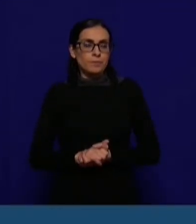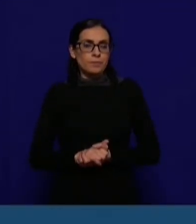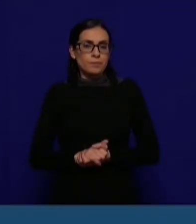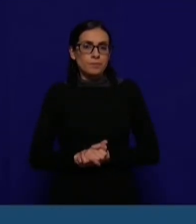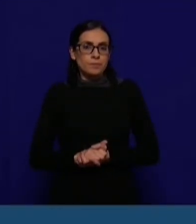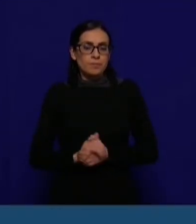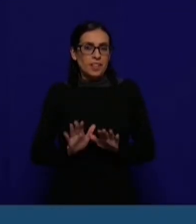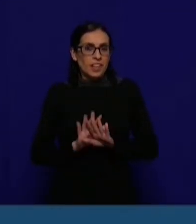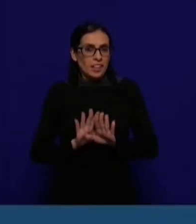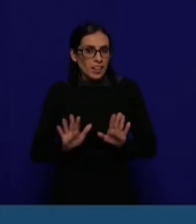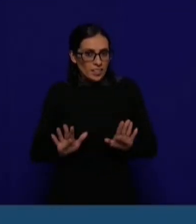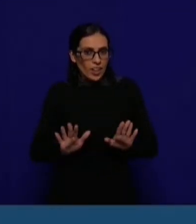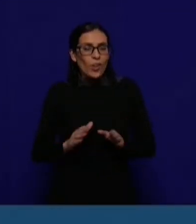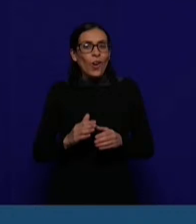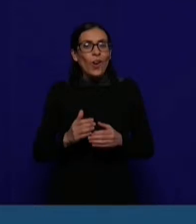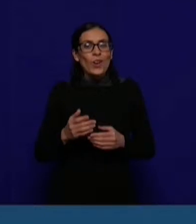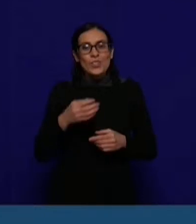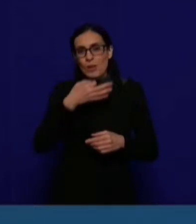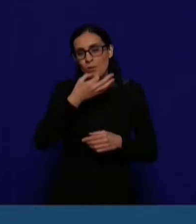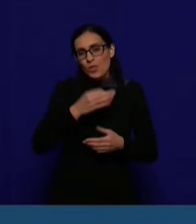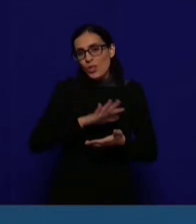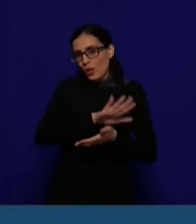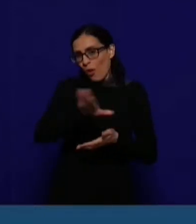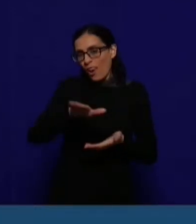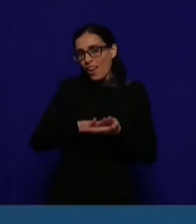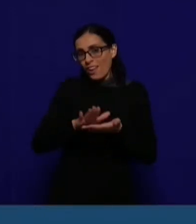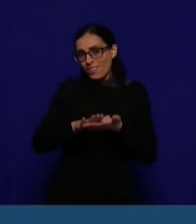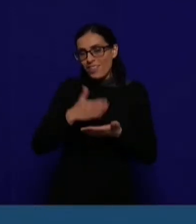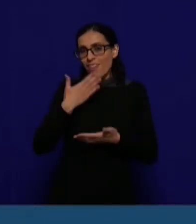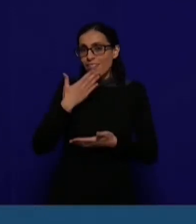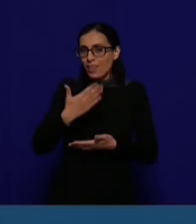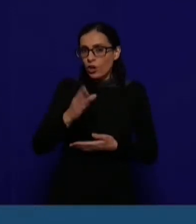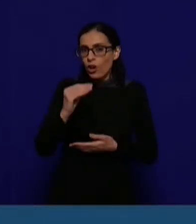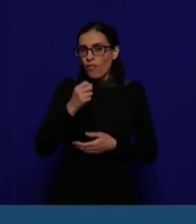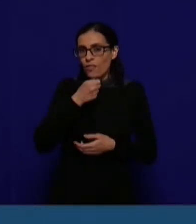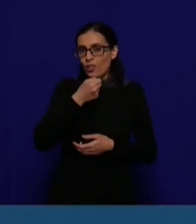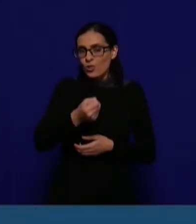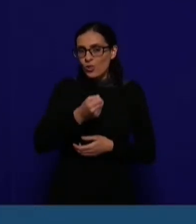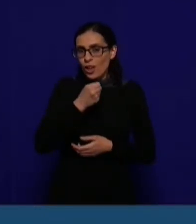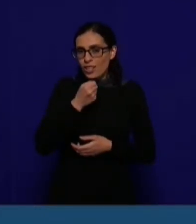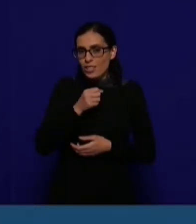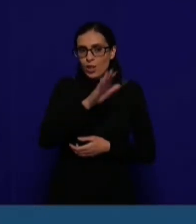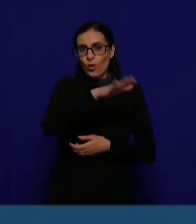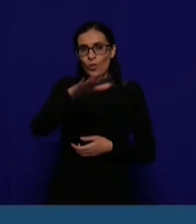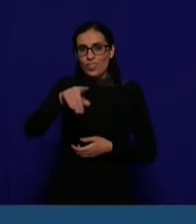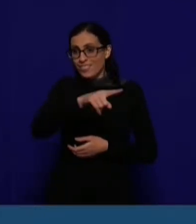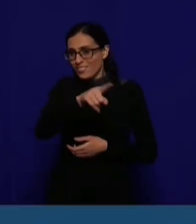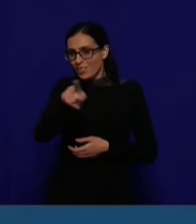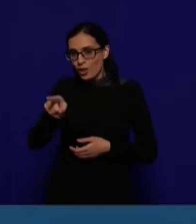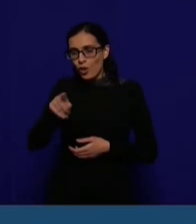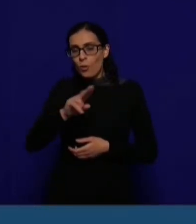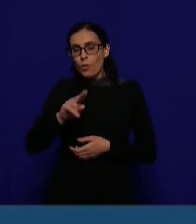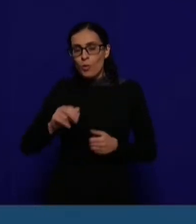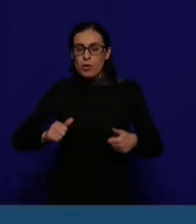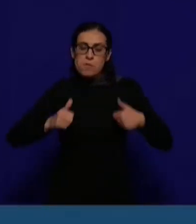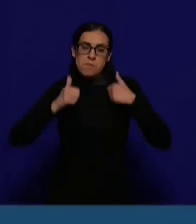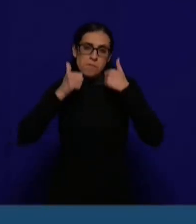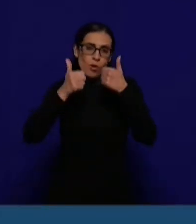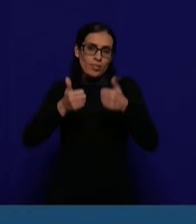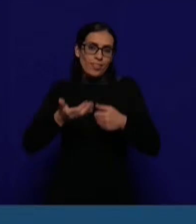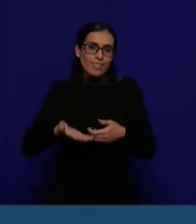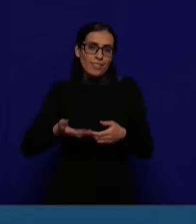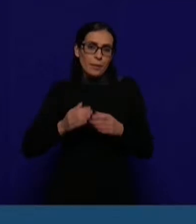Dawk kienu l-mistoqsijiet li kellna, nixtieq nirringrazzja l-ġurnalisti, nixtieq nirringrazzja lill-pubbliku u iktar importanti huwa li